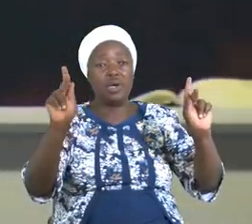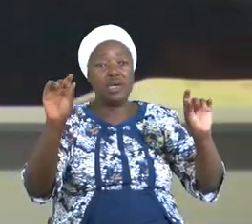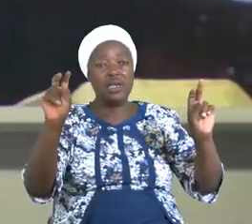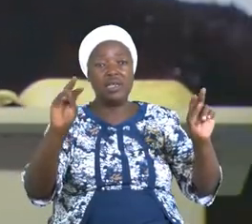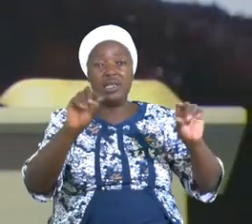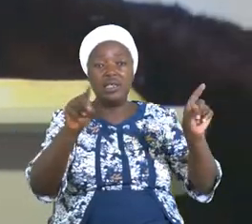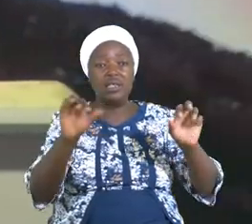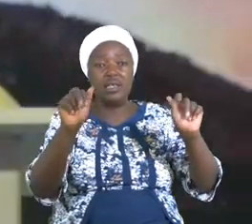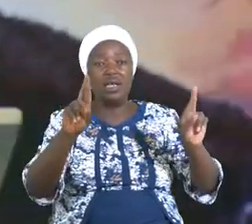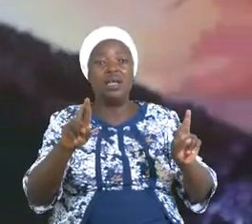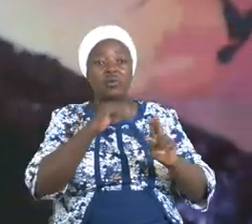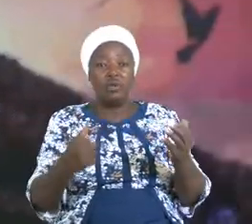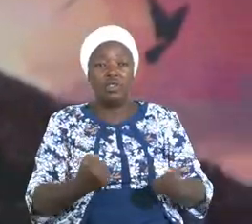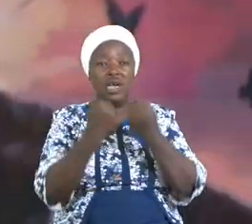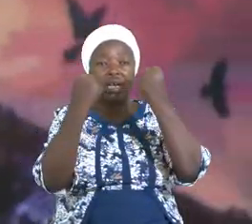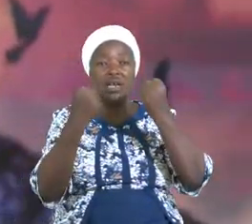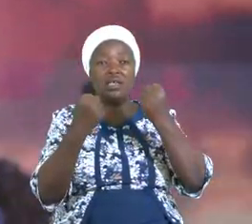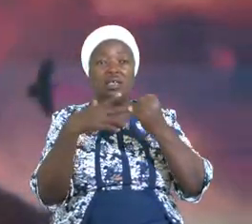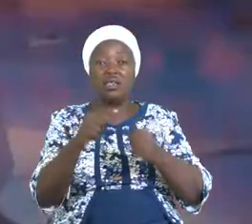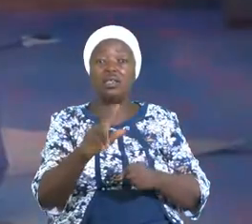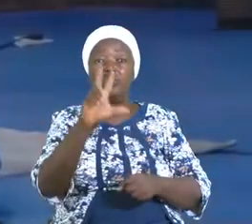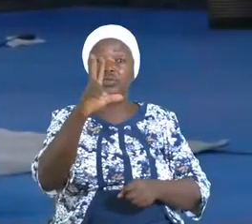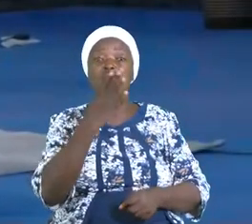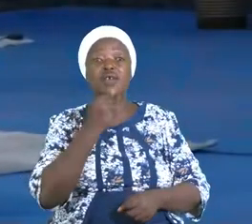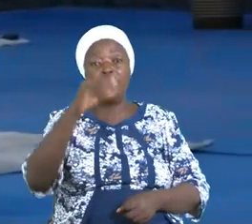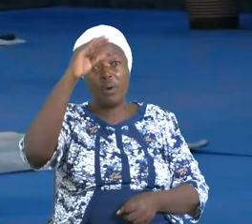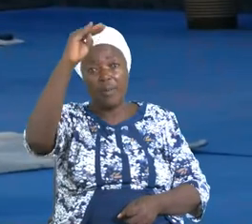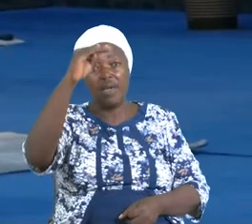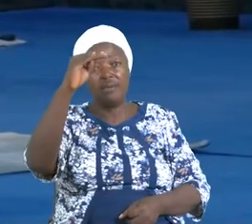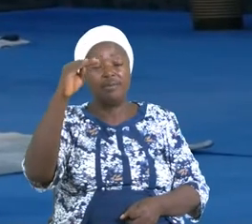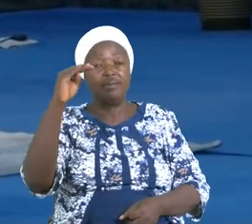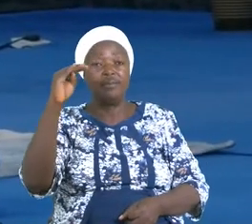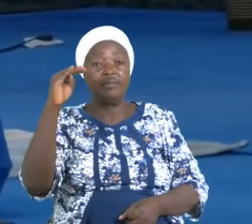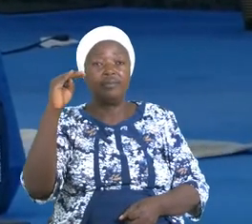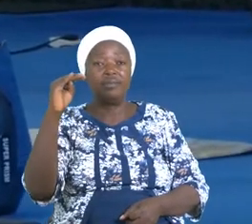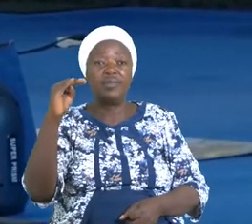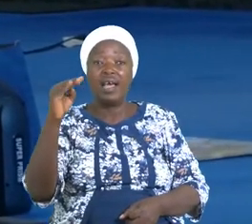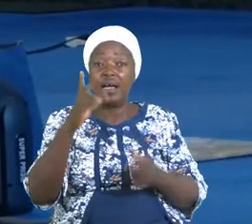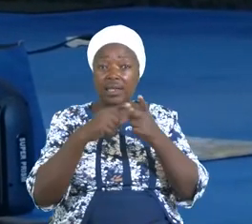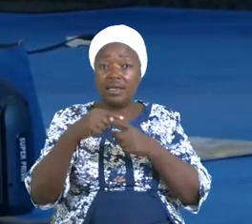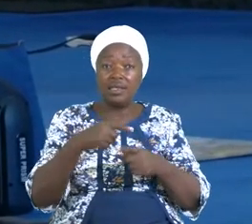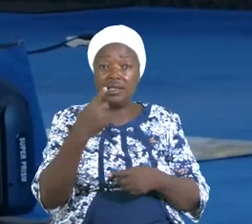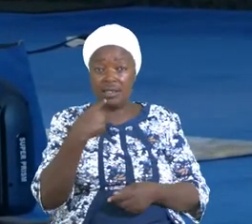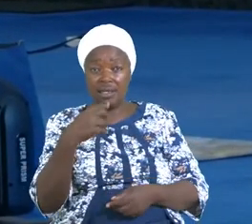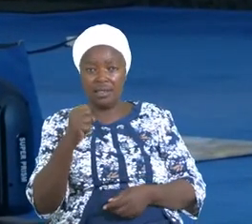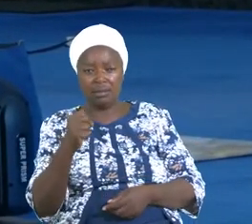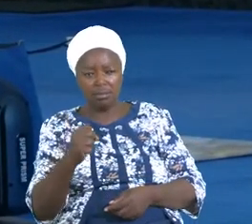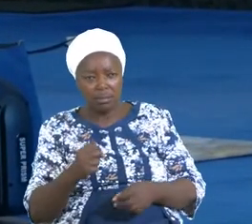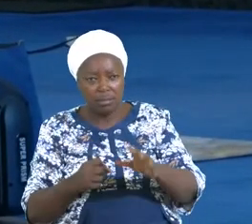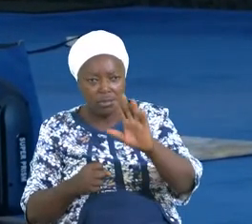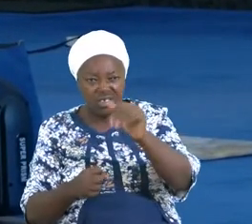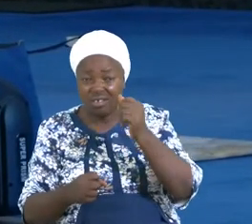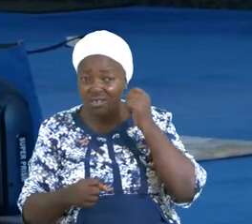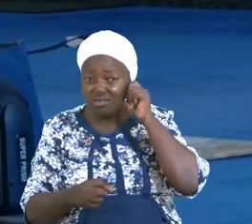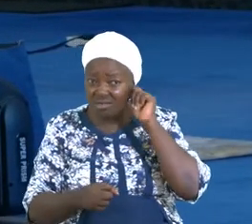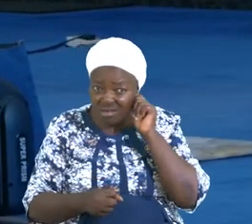Shadrach, Meshach, and Abednego, and he says, if you hear